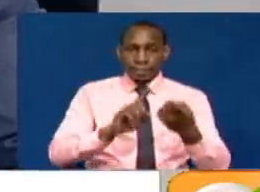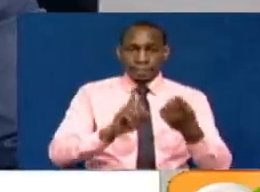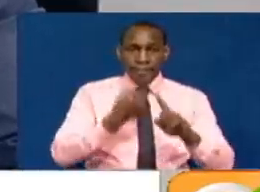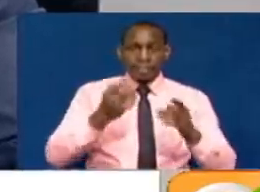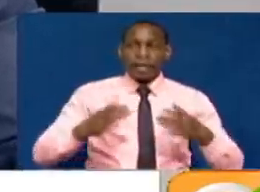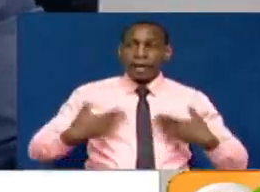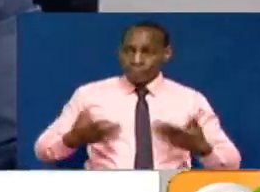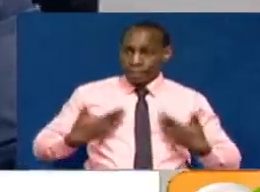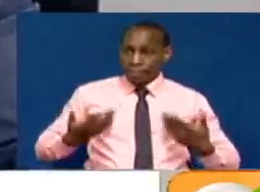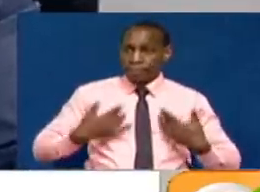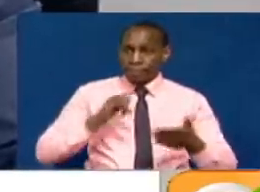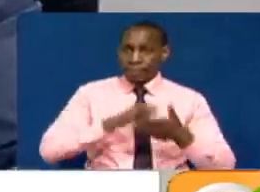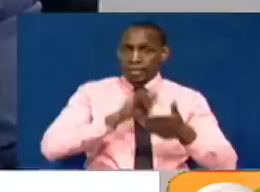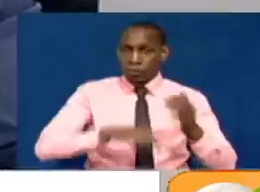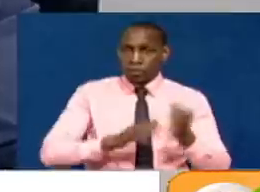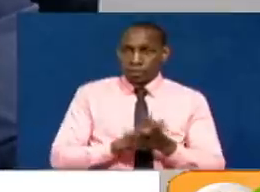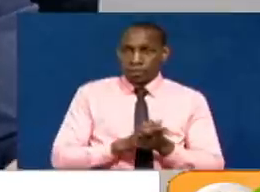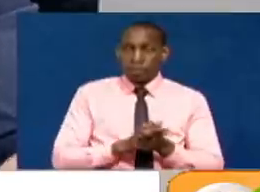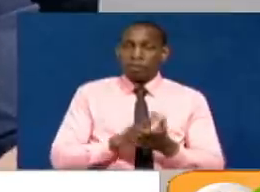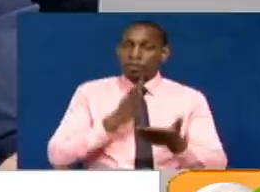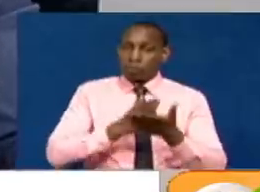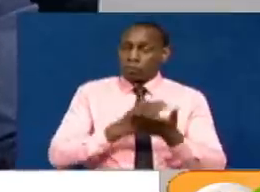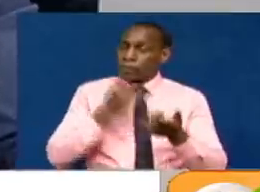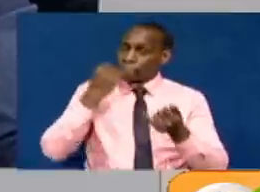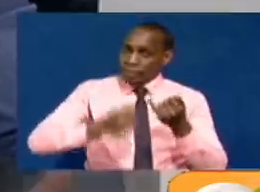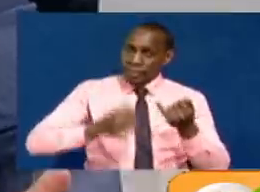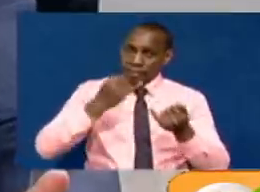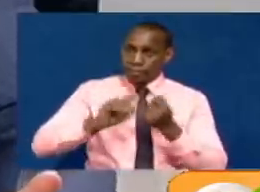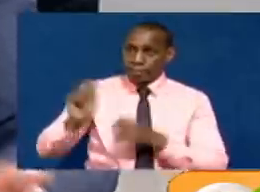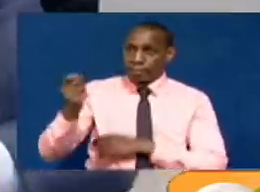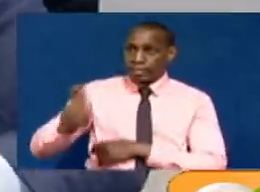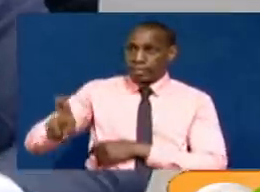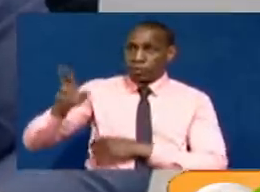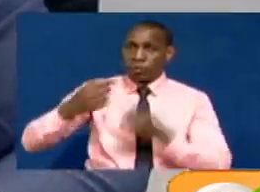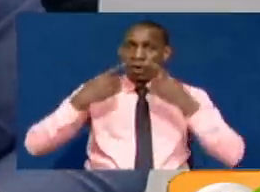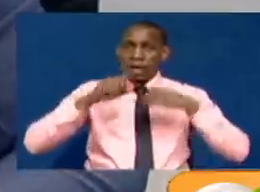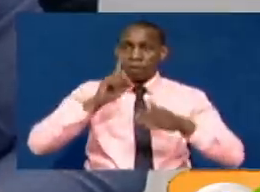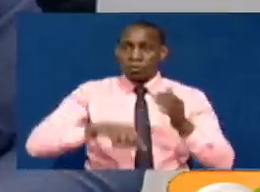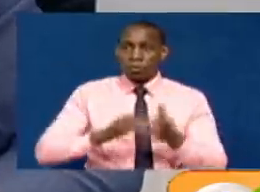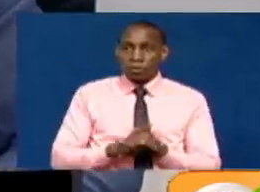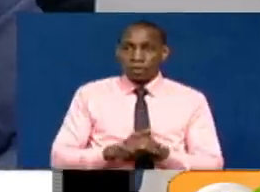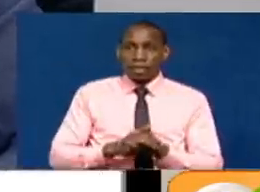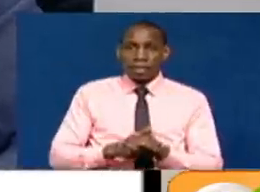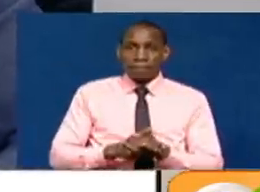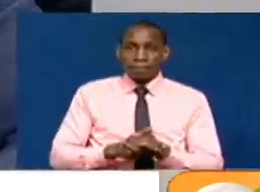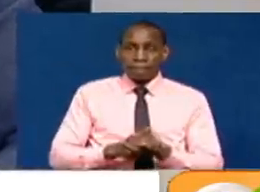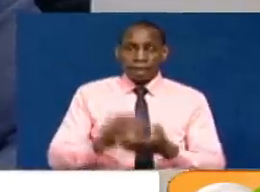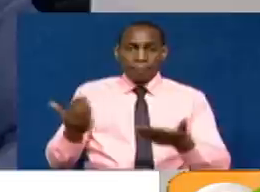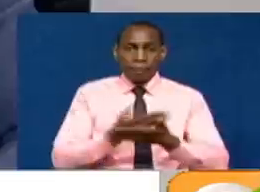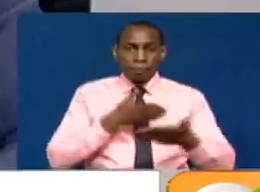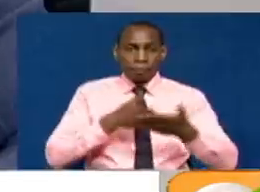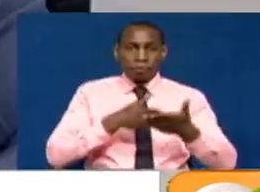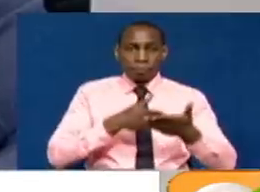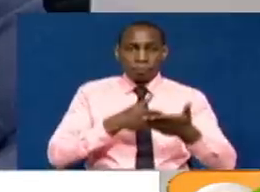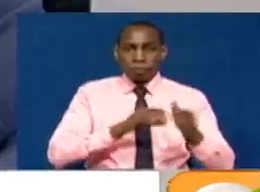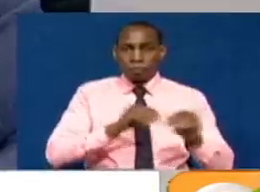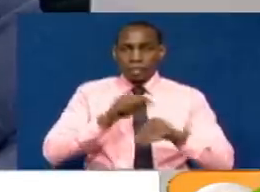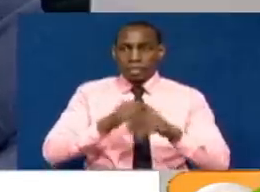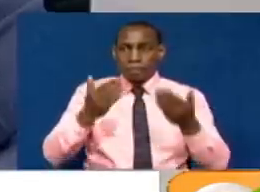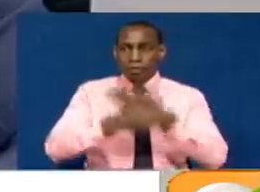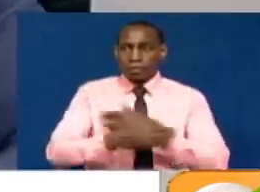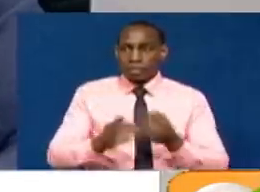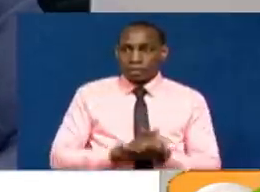that at least finally, when President Uhuru Kenyatta announced that he has lifted the curfew, it ended the